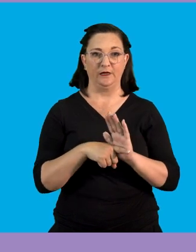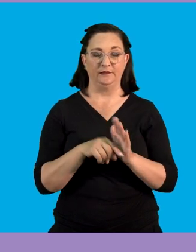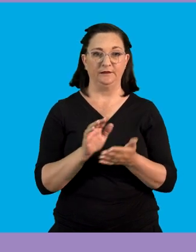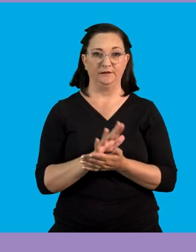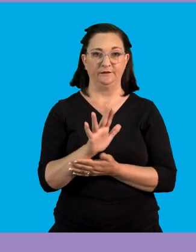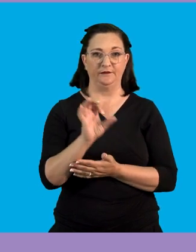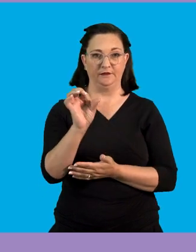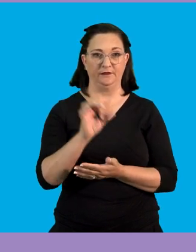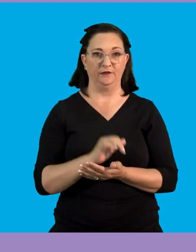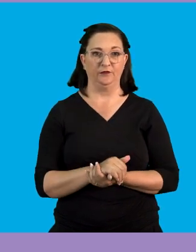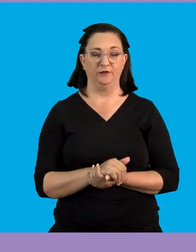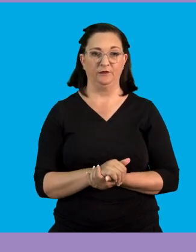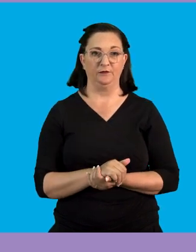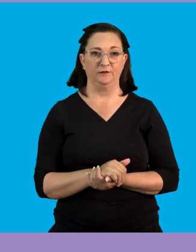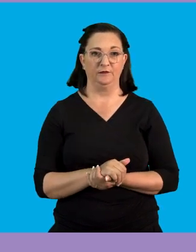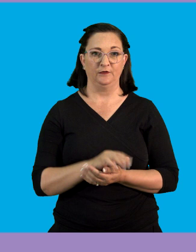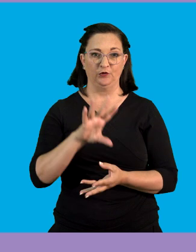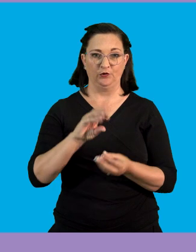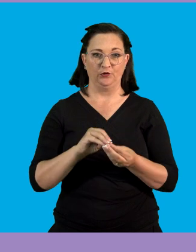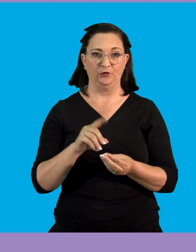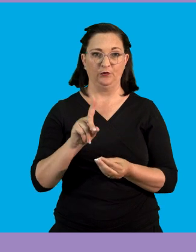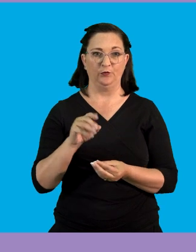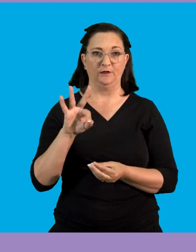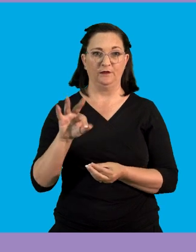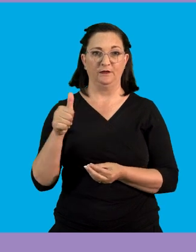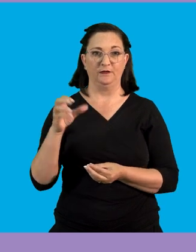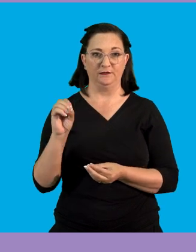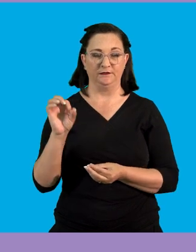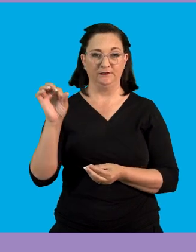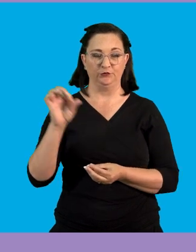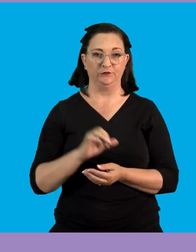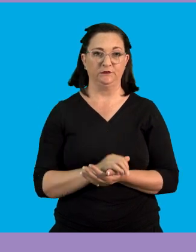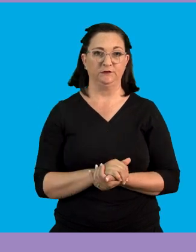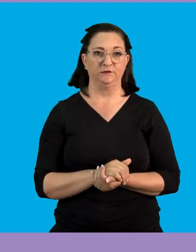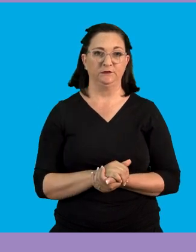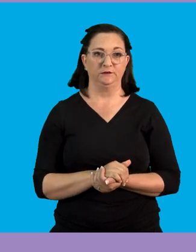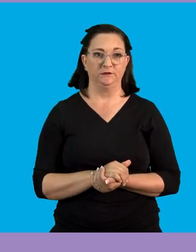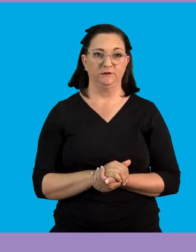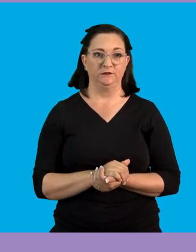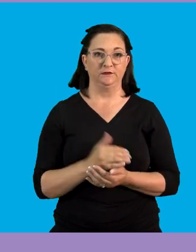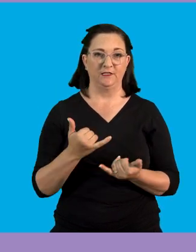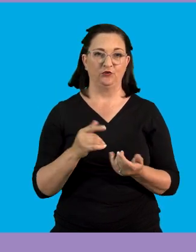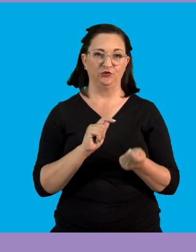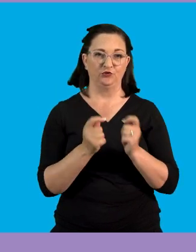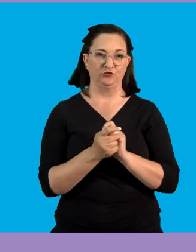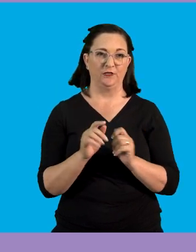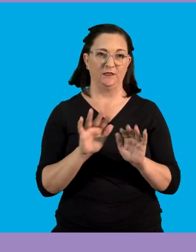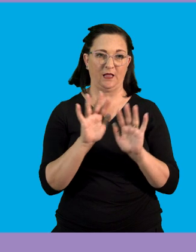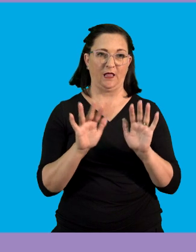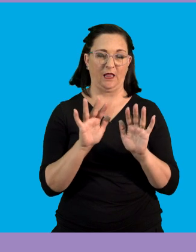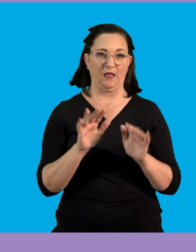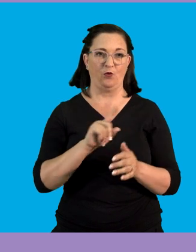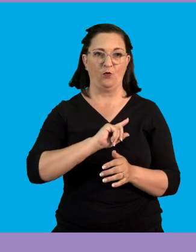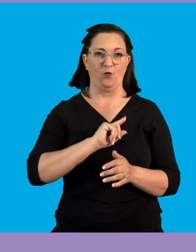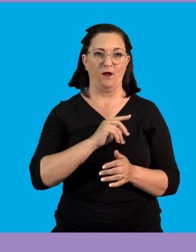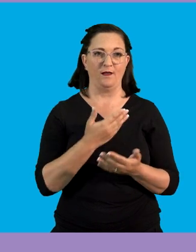is x minus 15 degrees, and we said that would be equals to 360 degrees. Let's change color